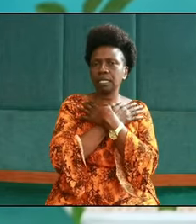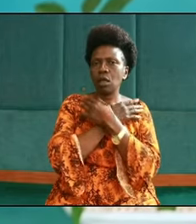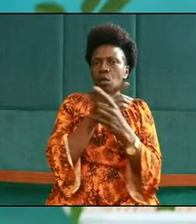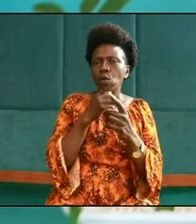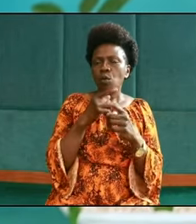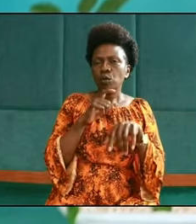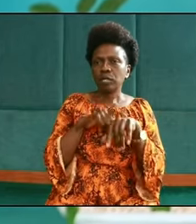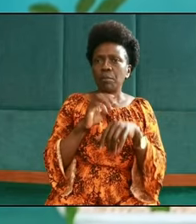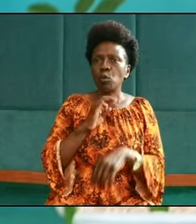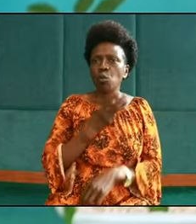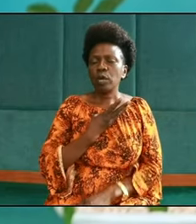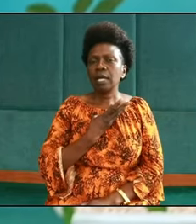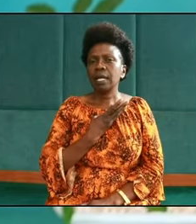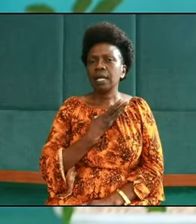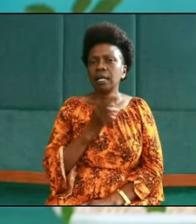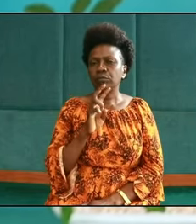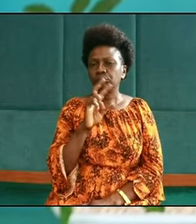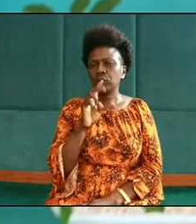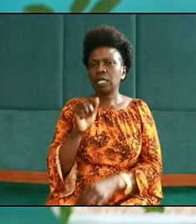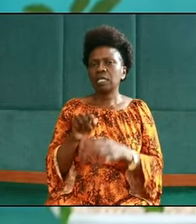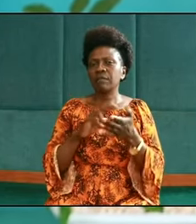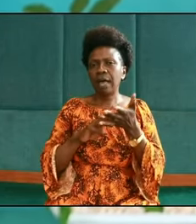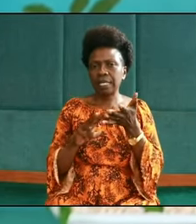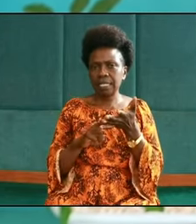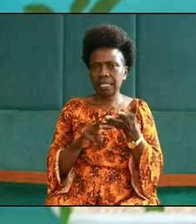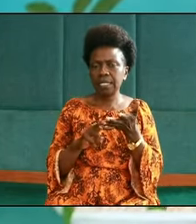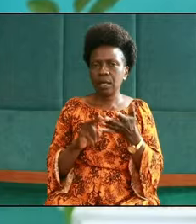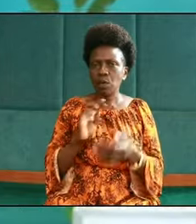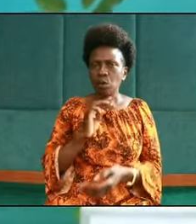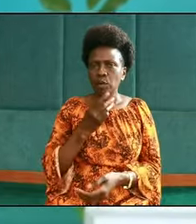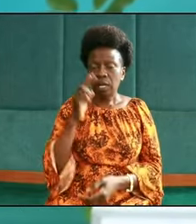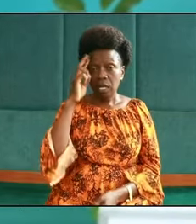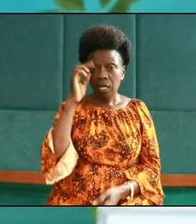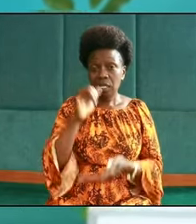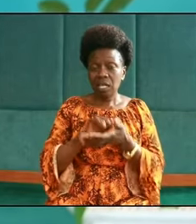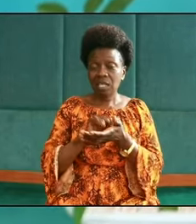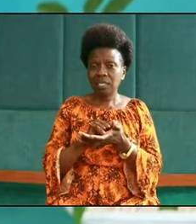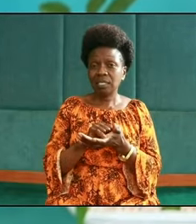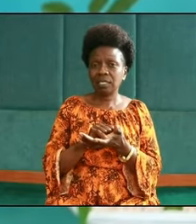when we look at this text, we realize that